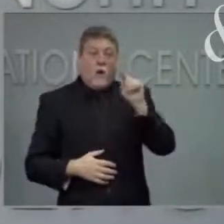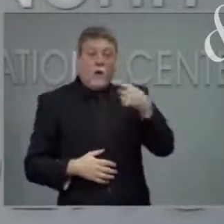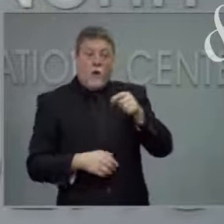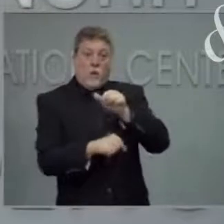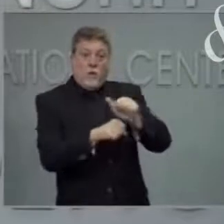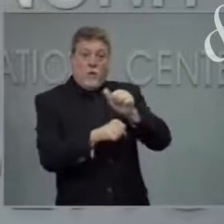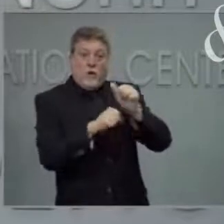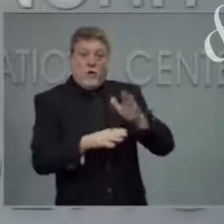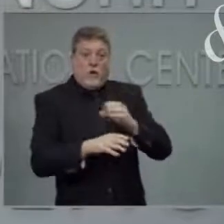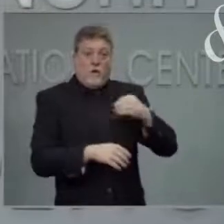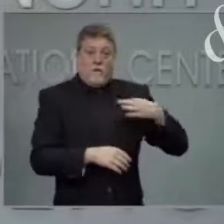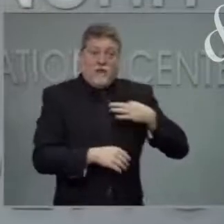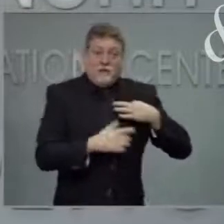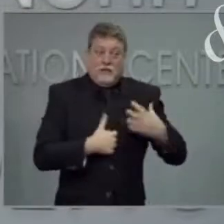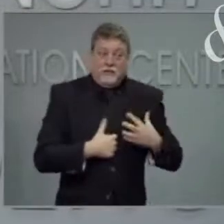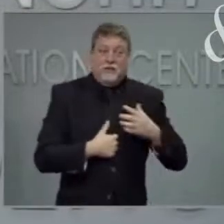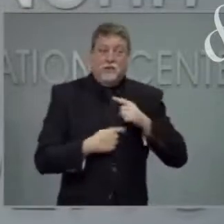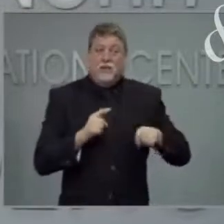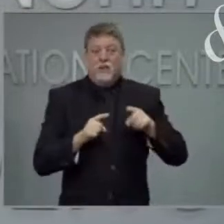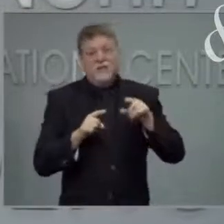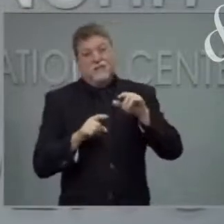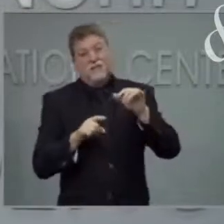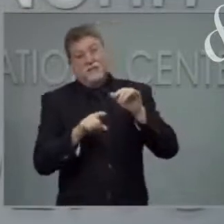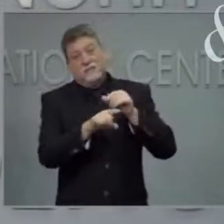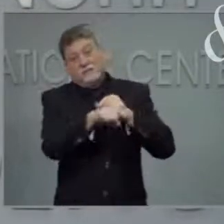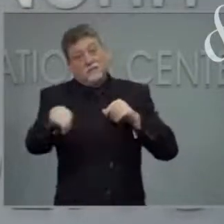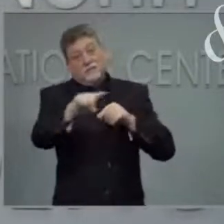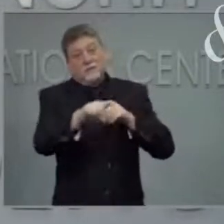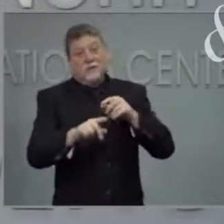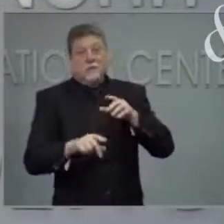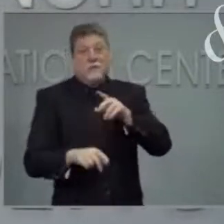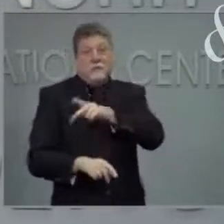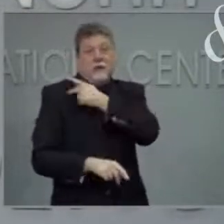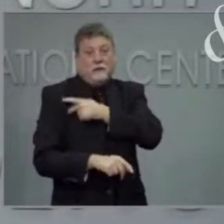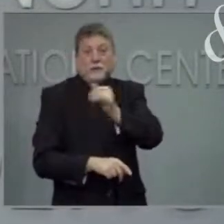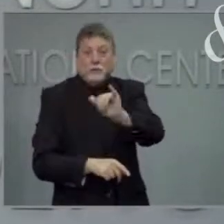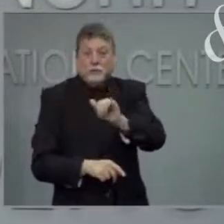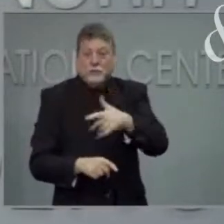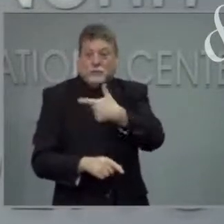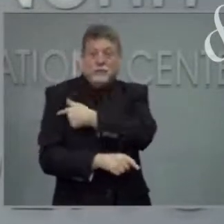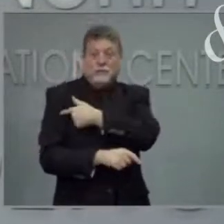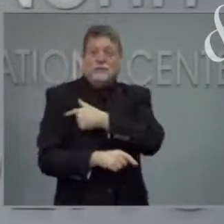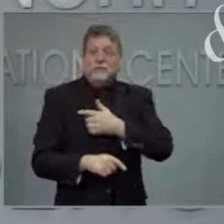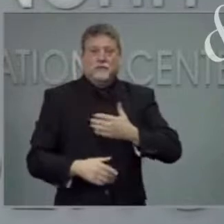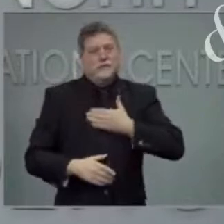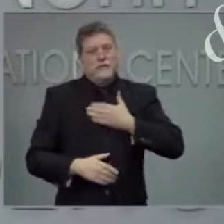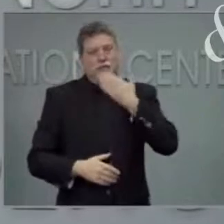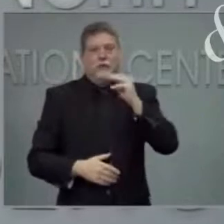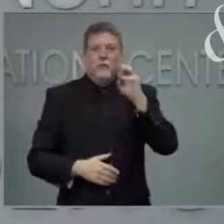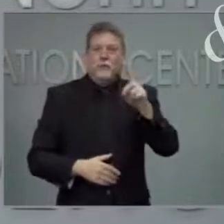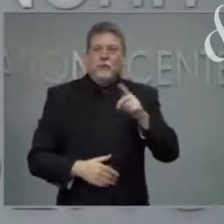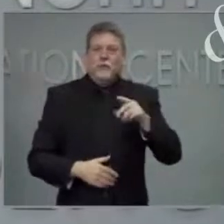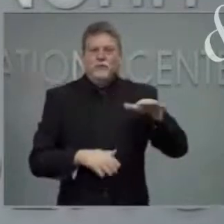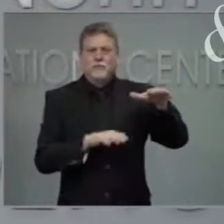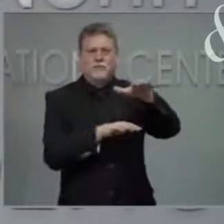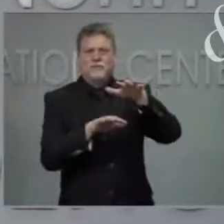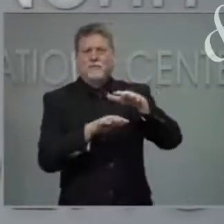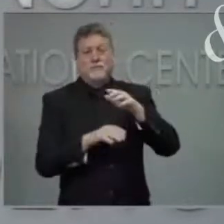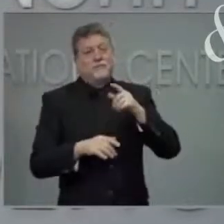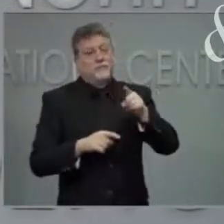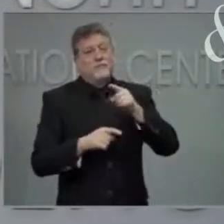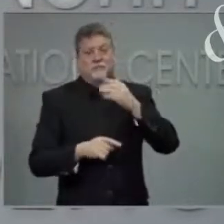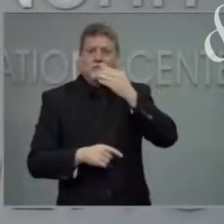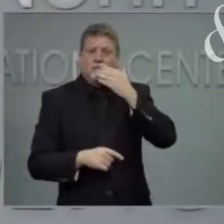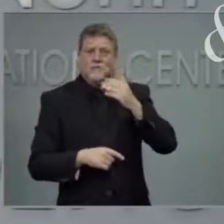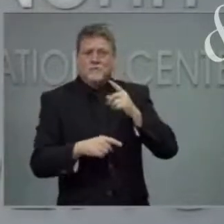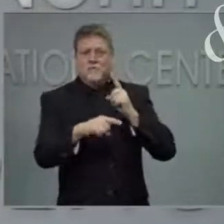the helping, but also the folks that were getting their vaccines. And so a wonderful time I had